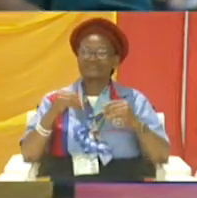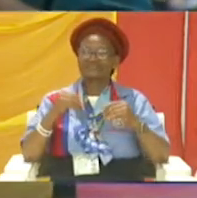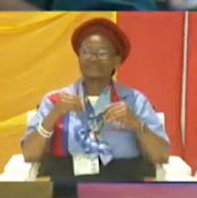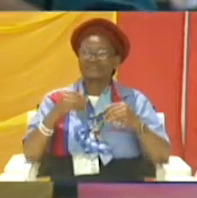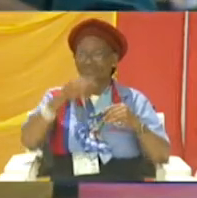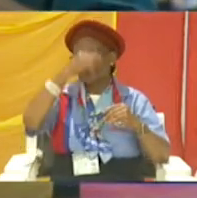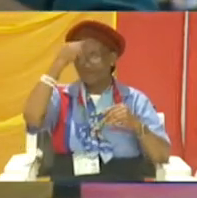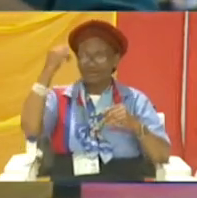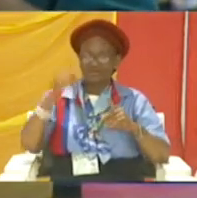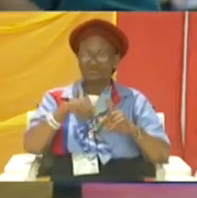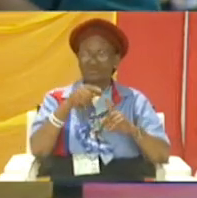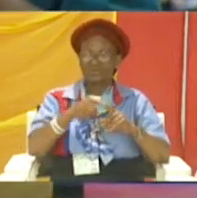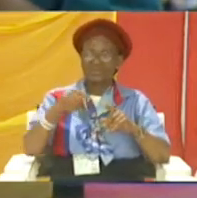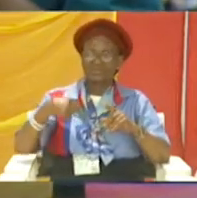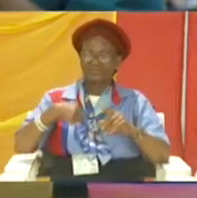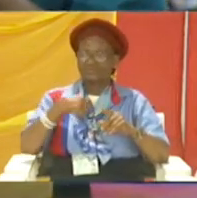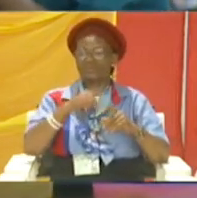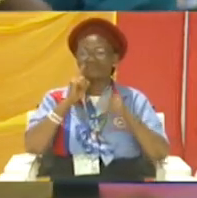Because when we are talking about